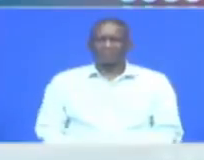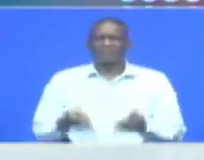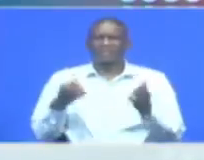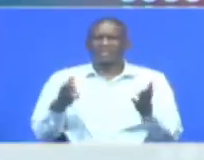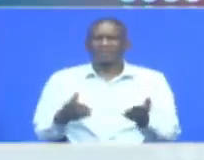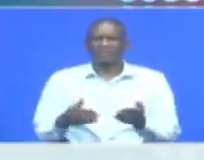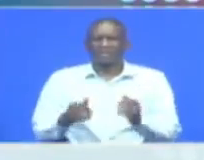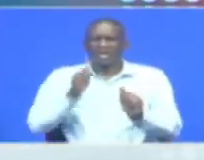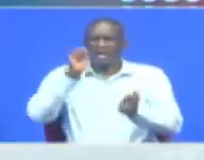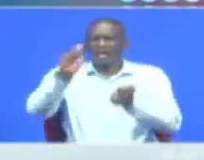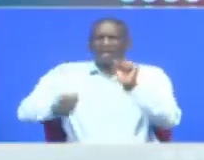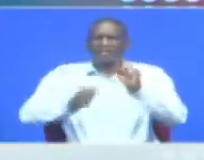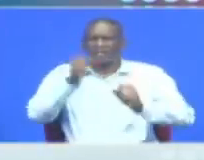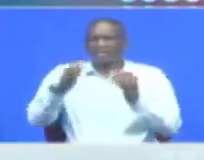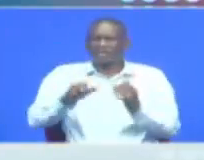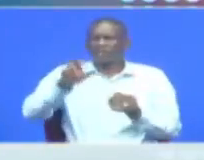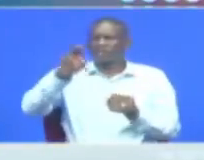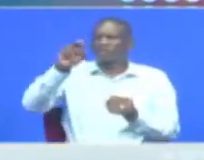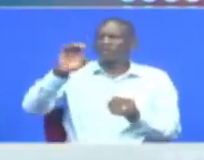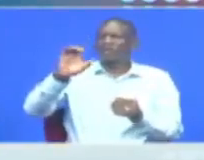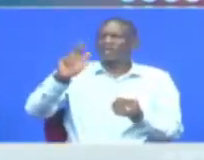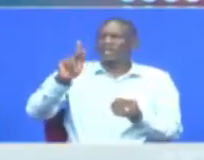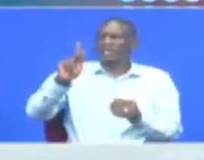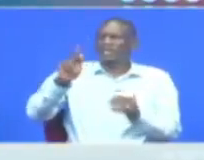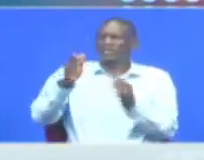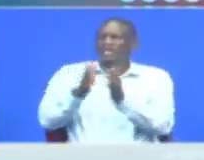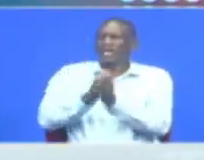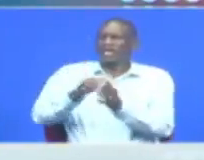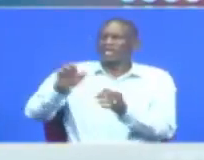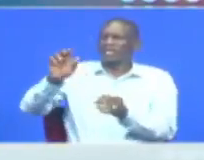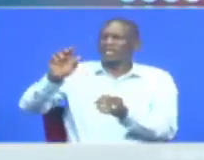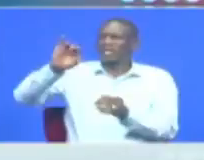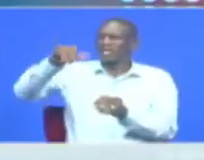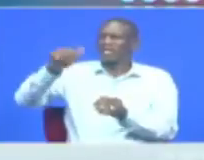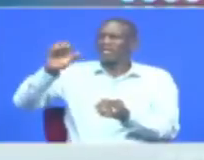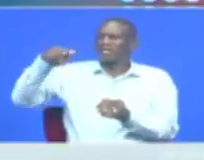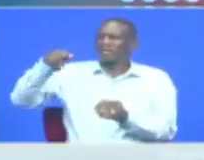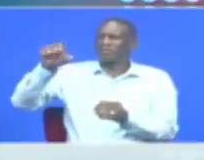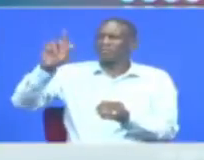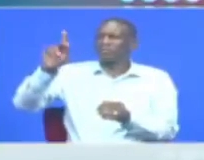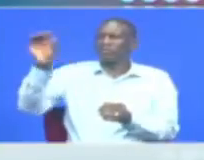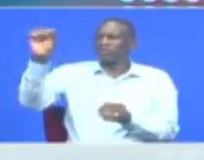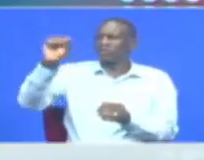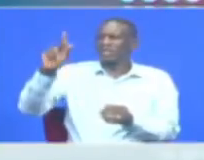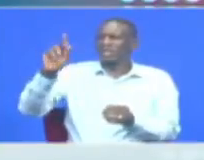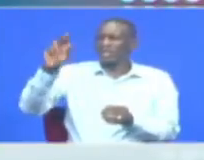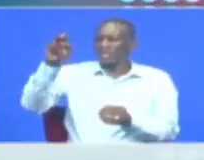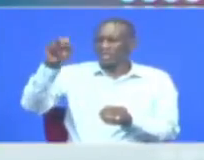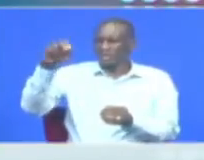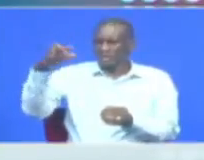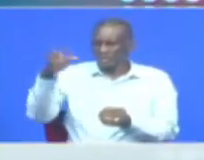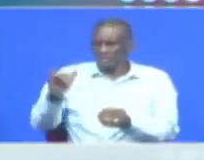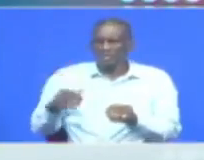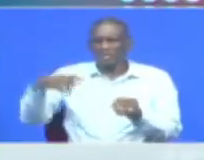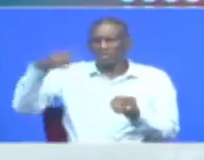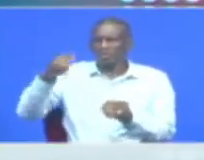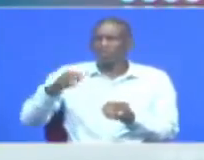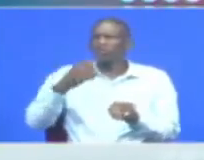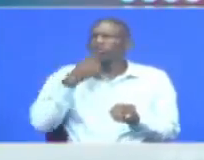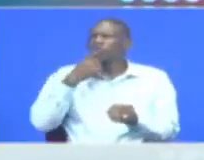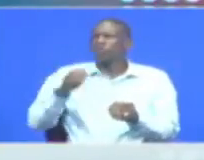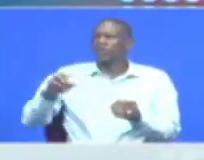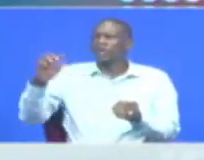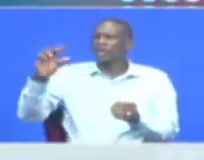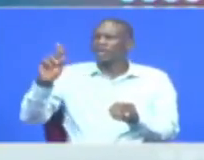Some athletics, and Nicholas Kimeli and Feliciana Jepkosgei are the men and women's winners of the inaugural Moi Kapsowar